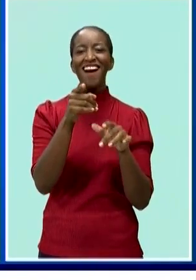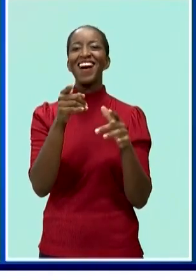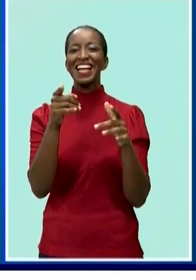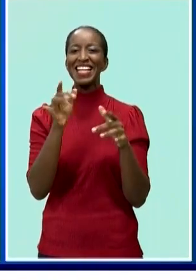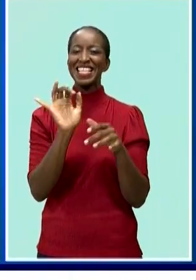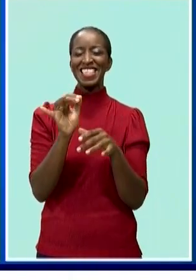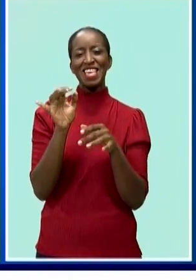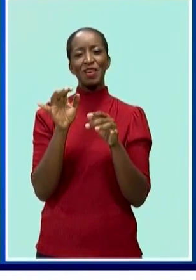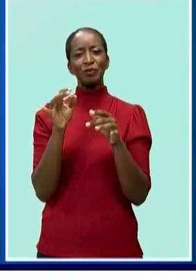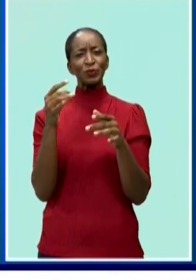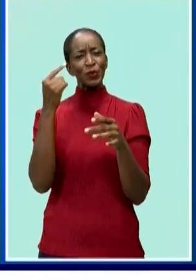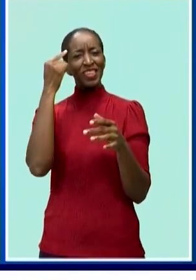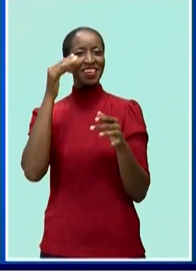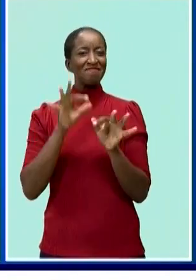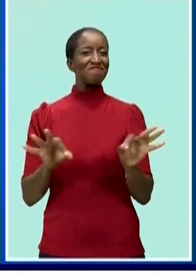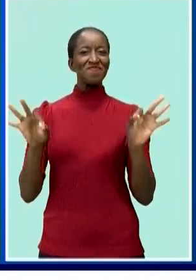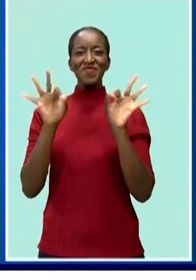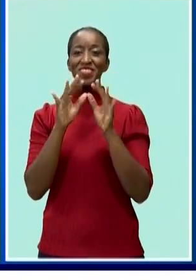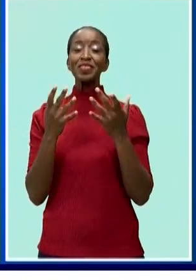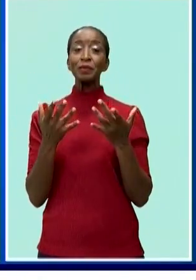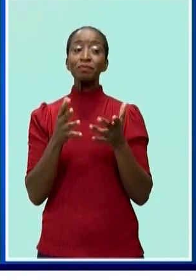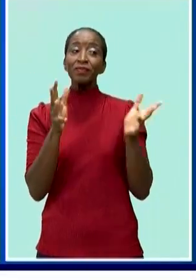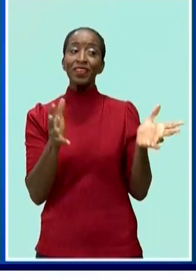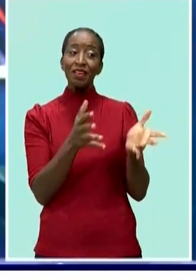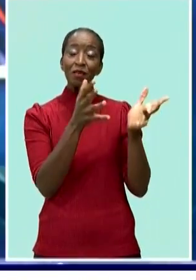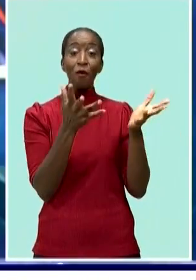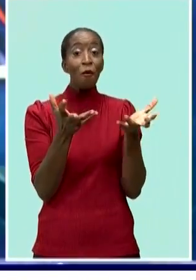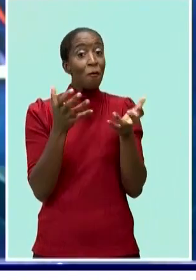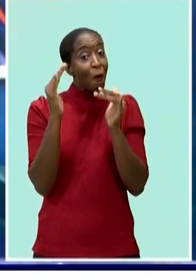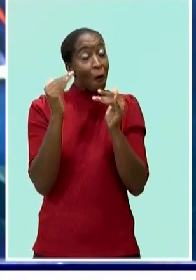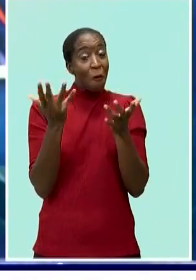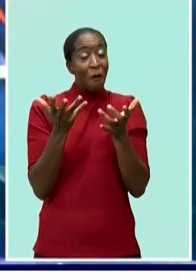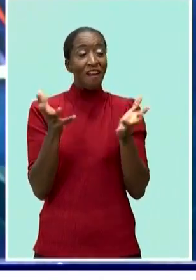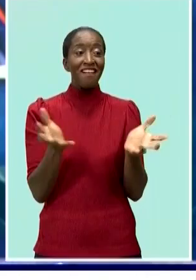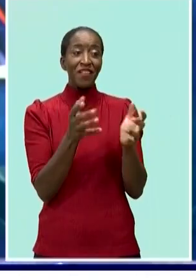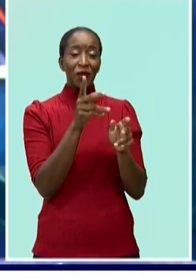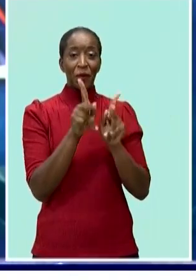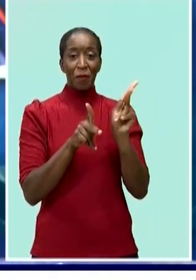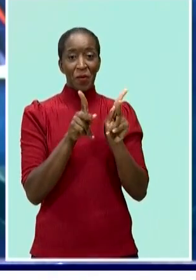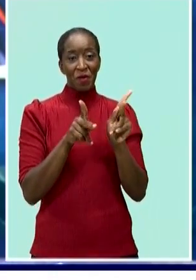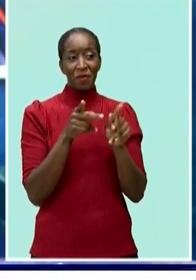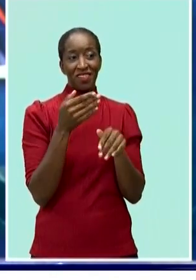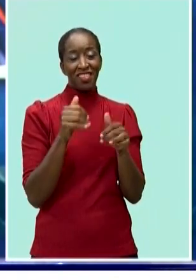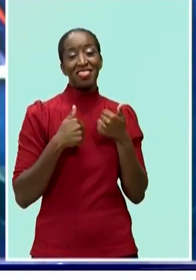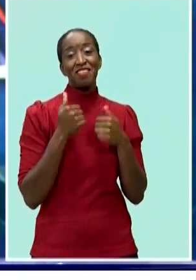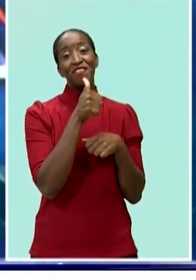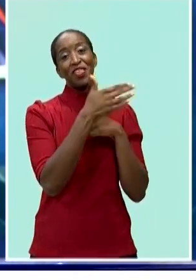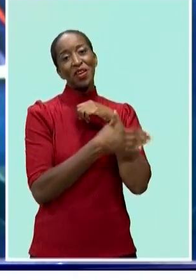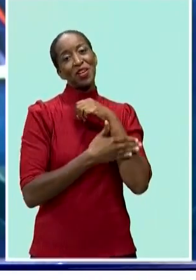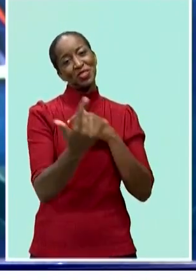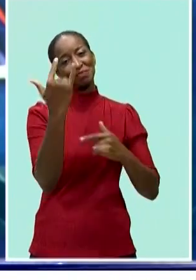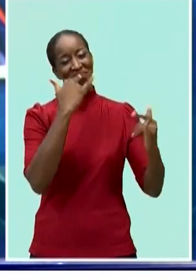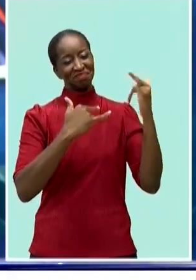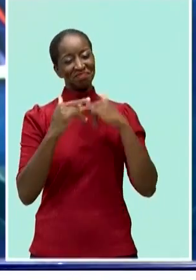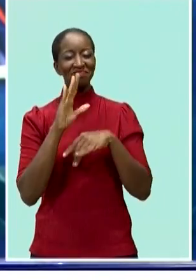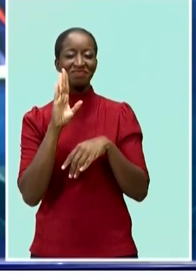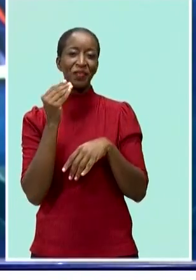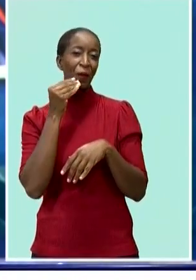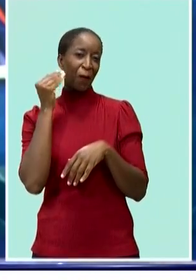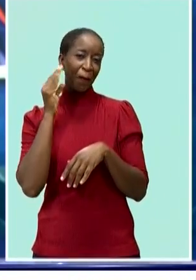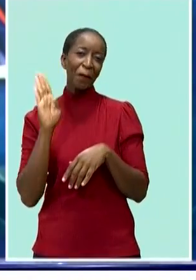entreating persons from the diaspora to come home. As food vendors and eateries resort to utilizing